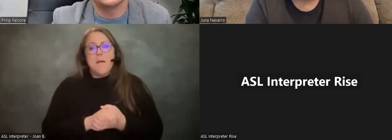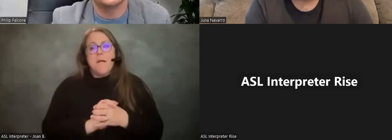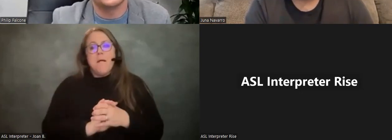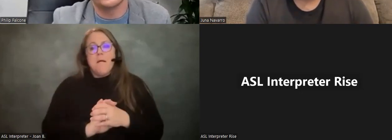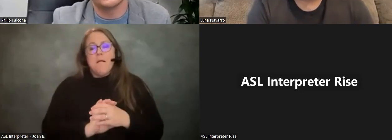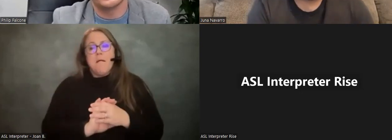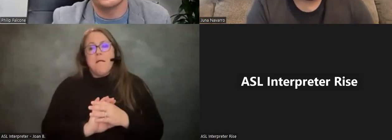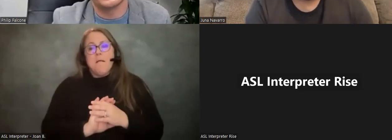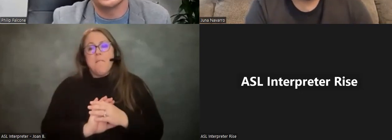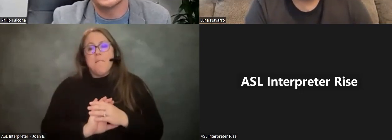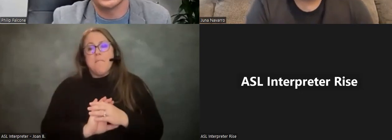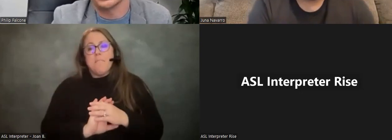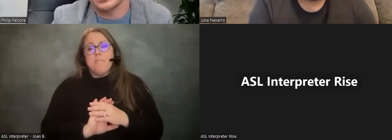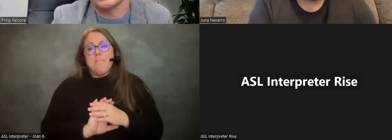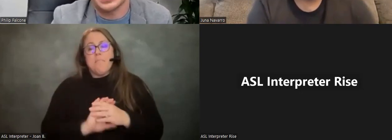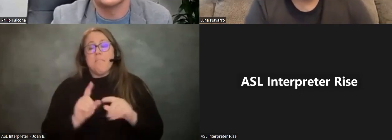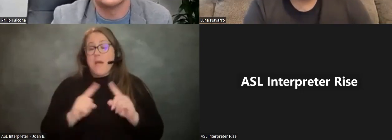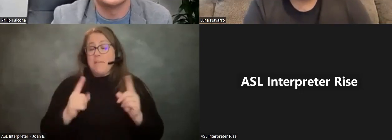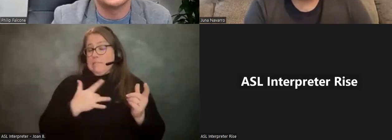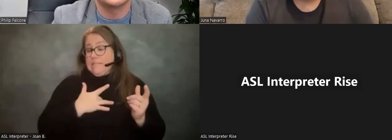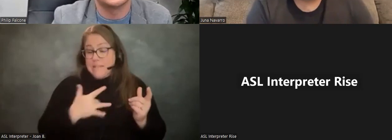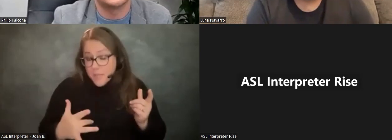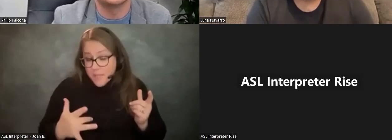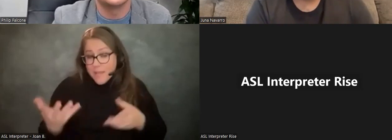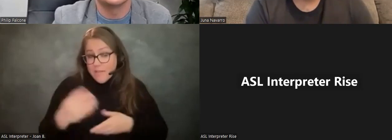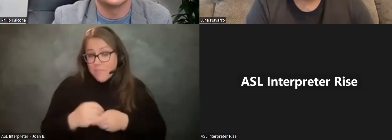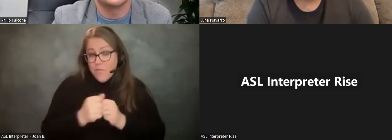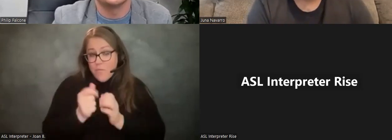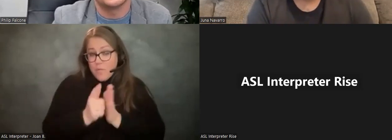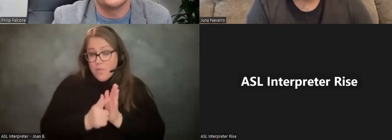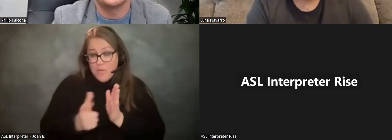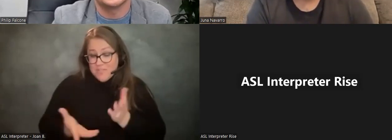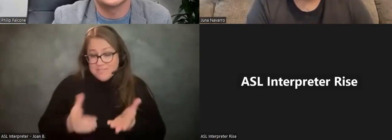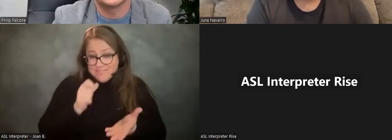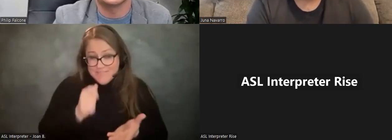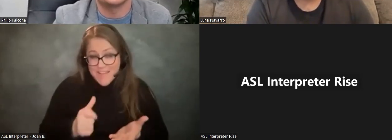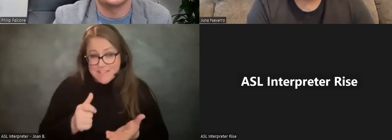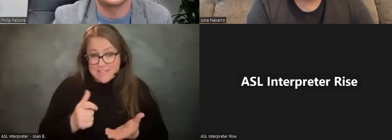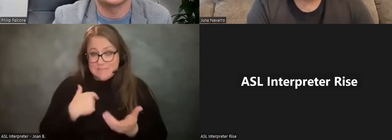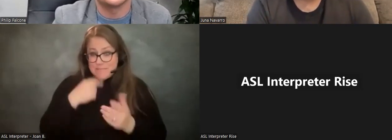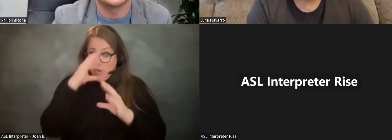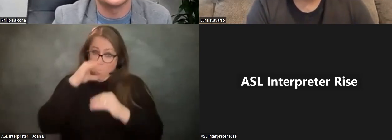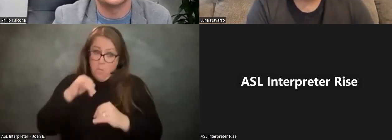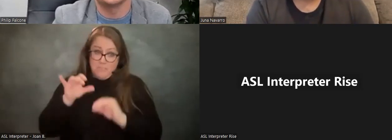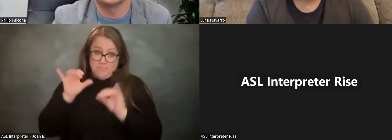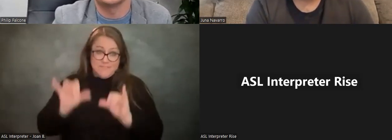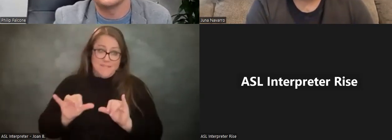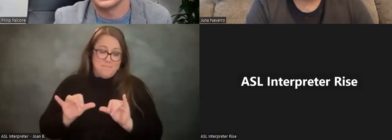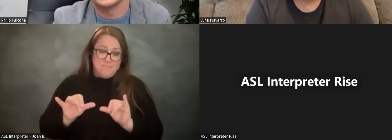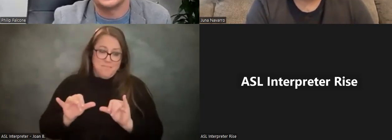don't include attorneys we haven't had to yet. So I'm hoping it kind of stays that way just for the sake